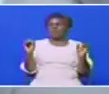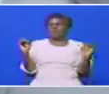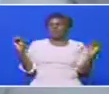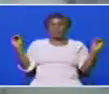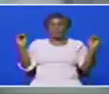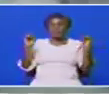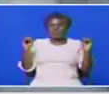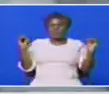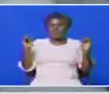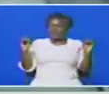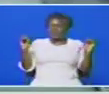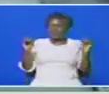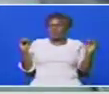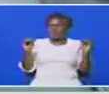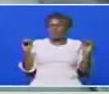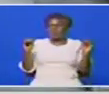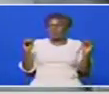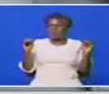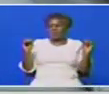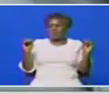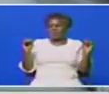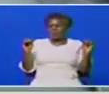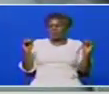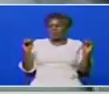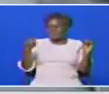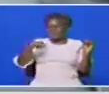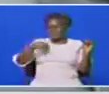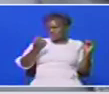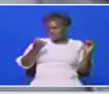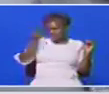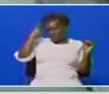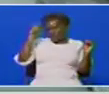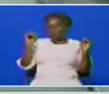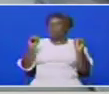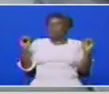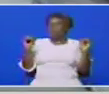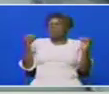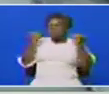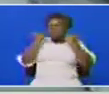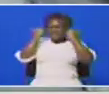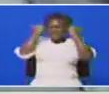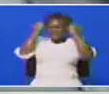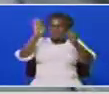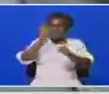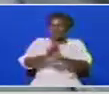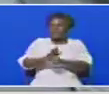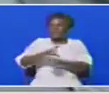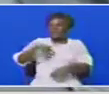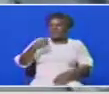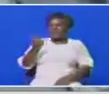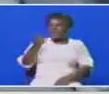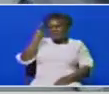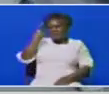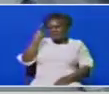of declaring those results. One, because we don't understand, because it's causing a lot of anxiety. We don't understand where they're getting